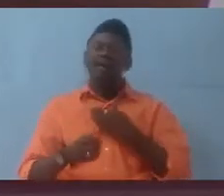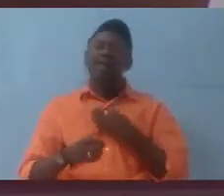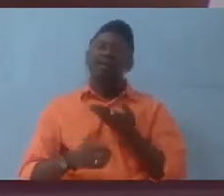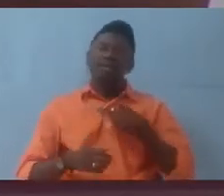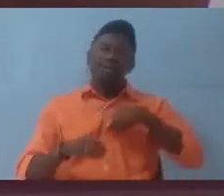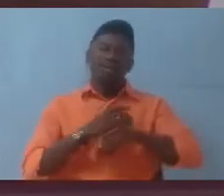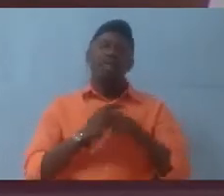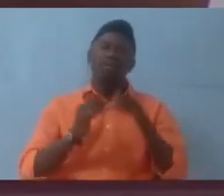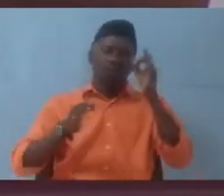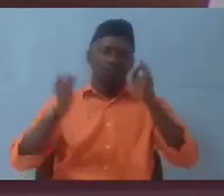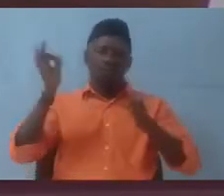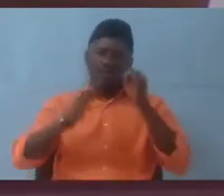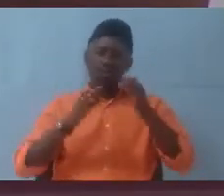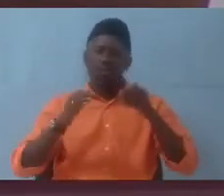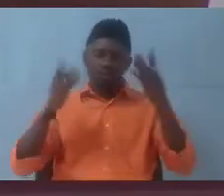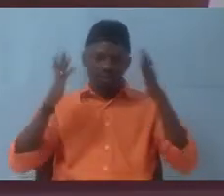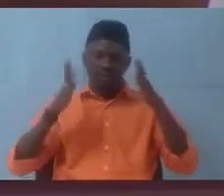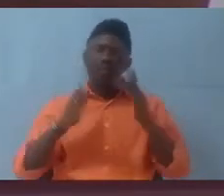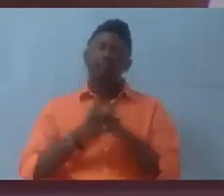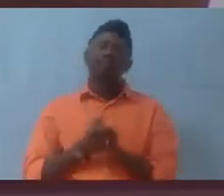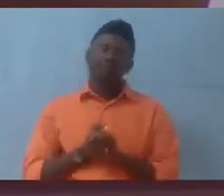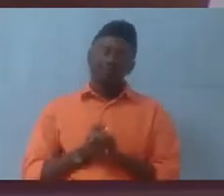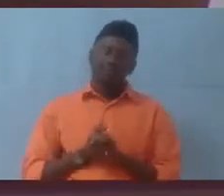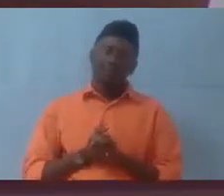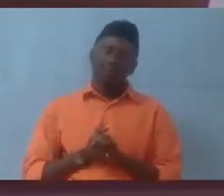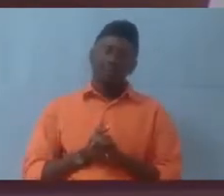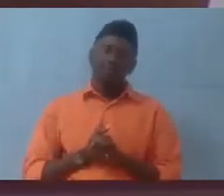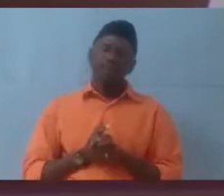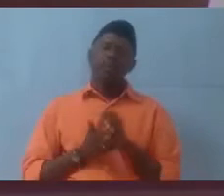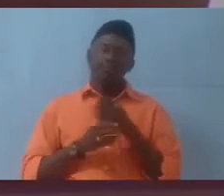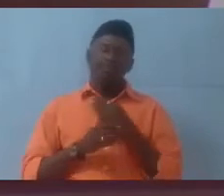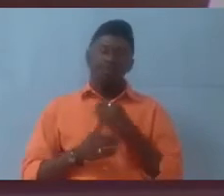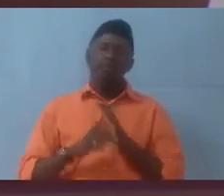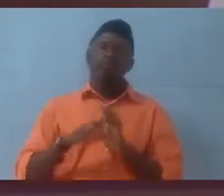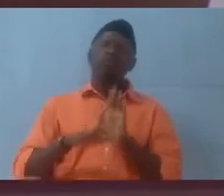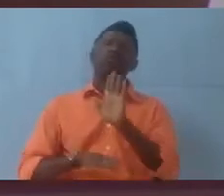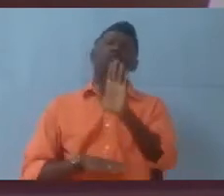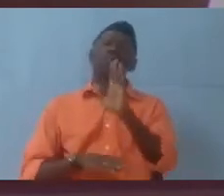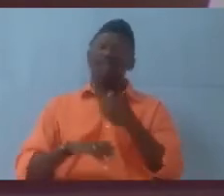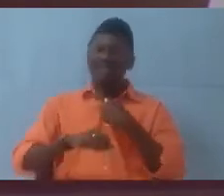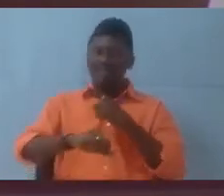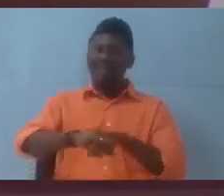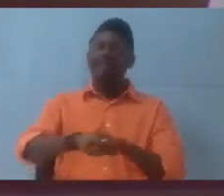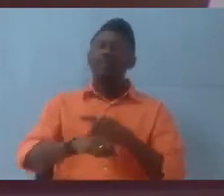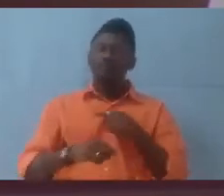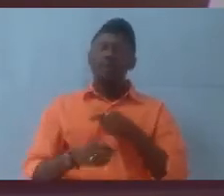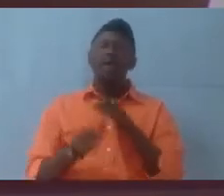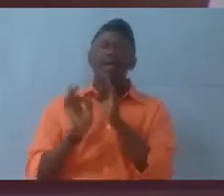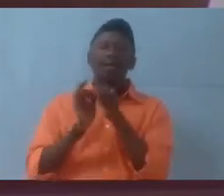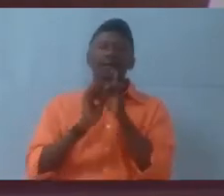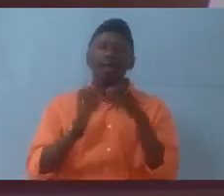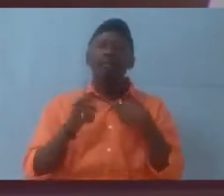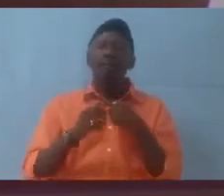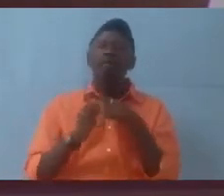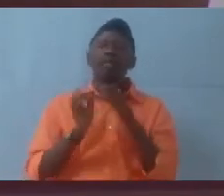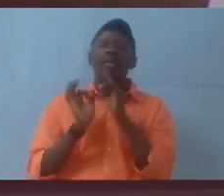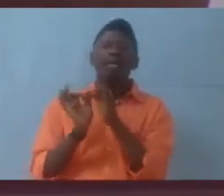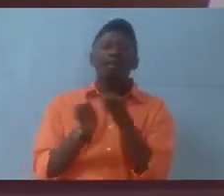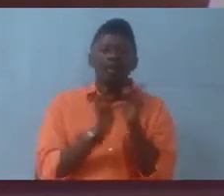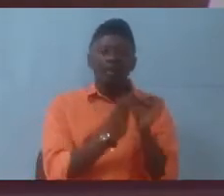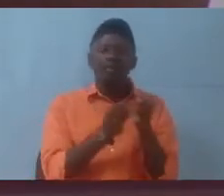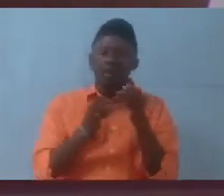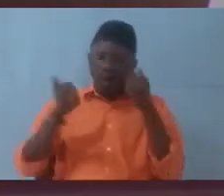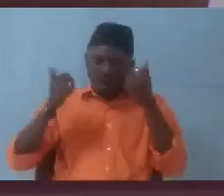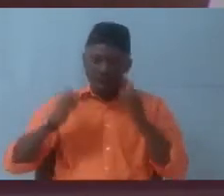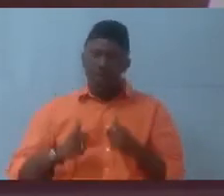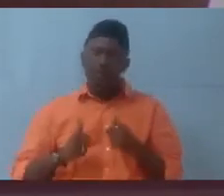amone. We stopped at the point where you were telling us about proceeding with the matter. Ñu ngi amone fi nga xamne ya ñoo wax li